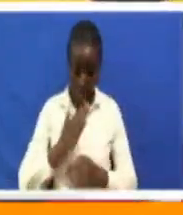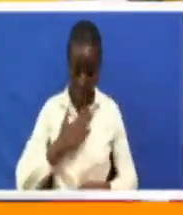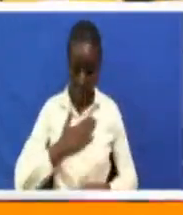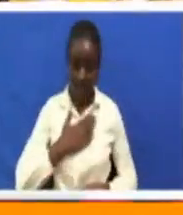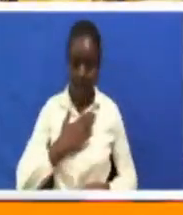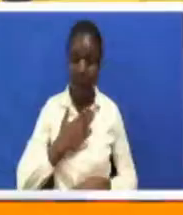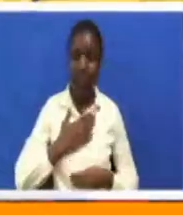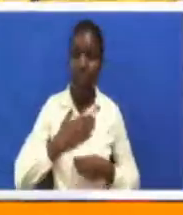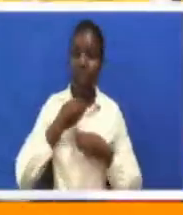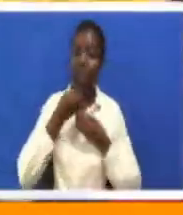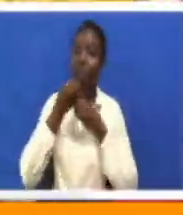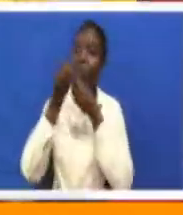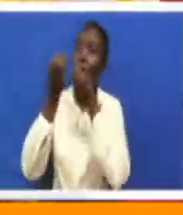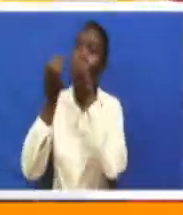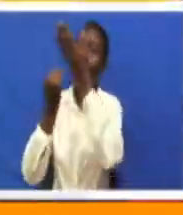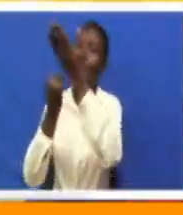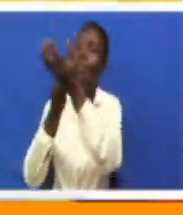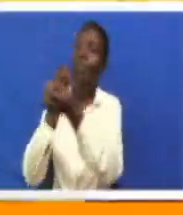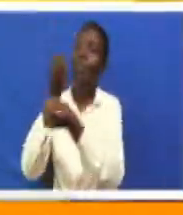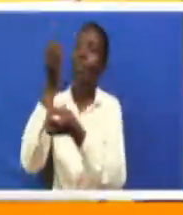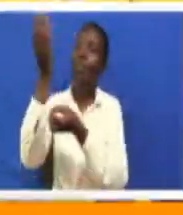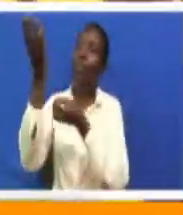down down